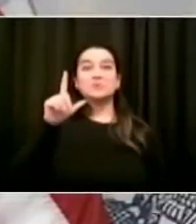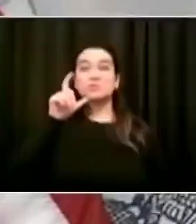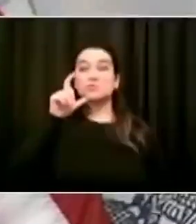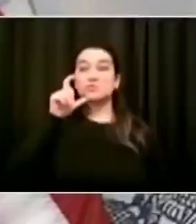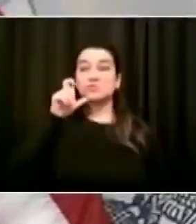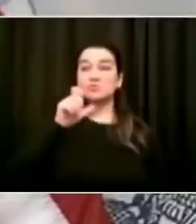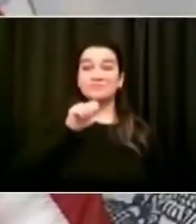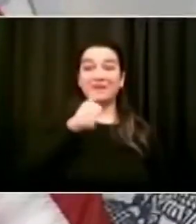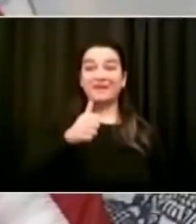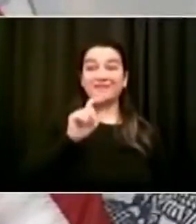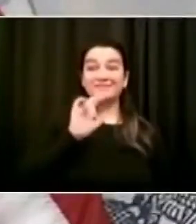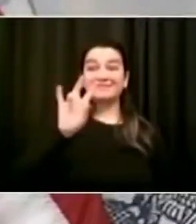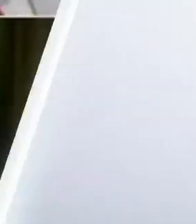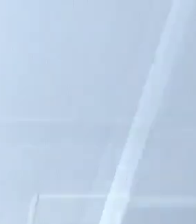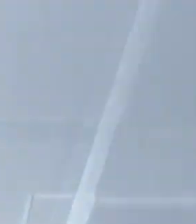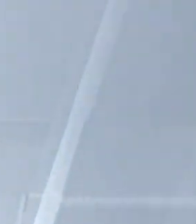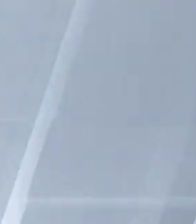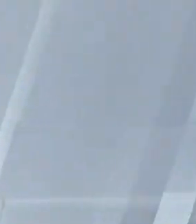them for sure.